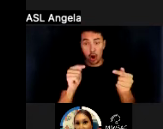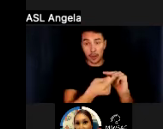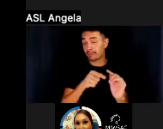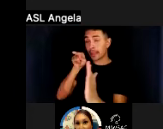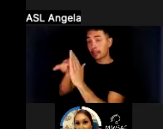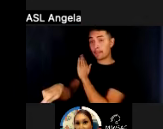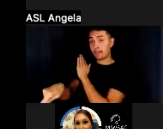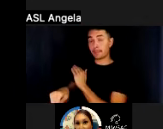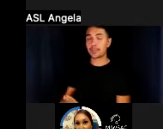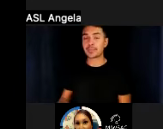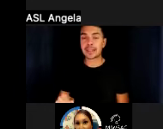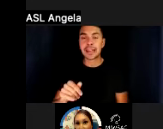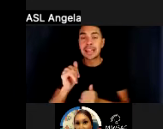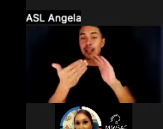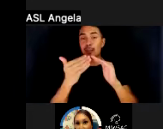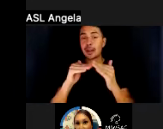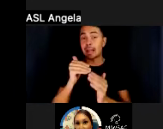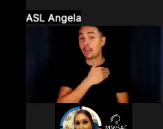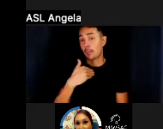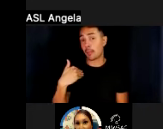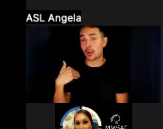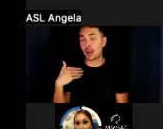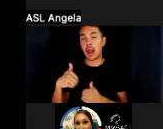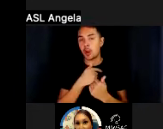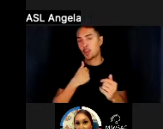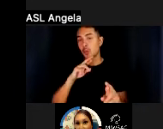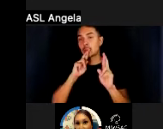community members, how does our community